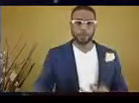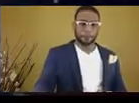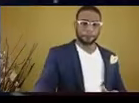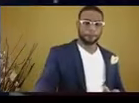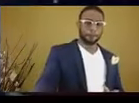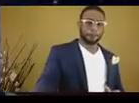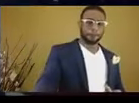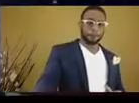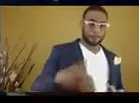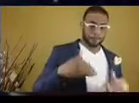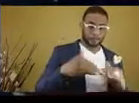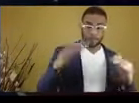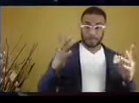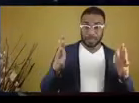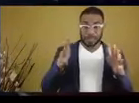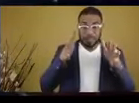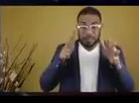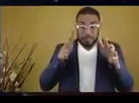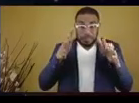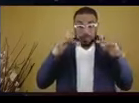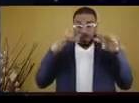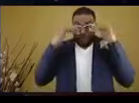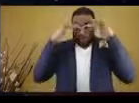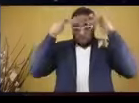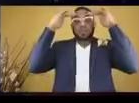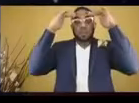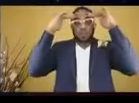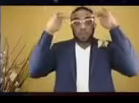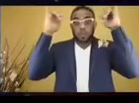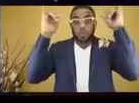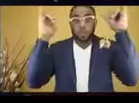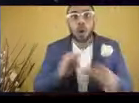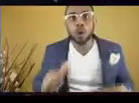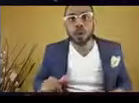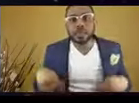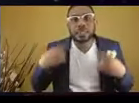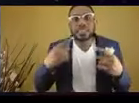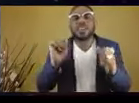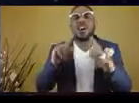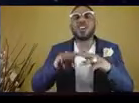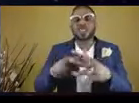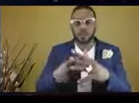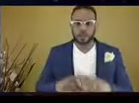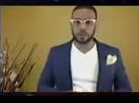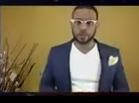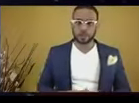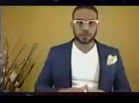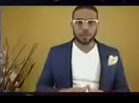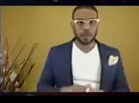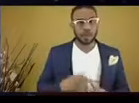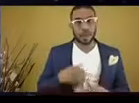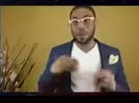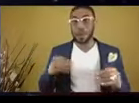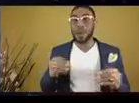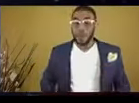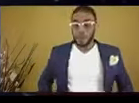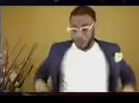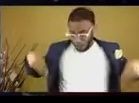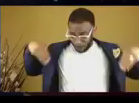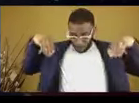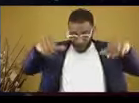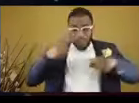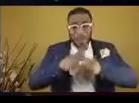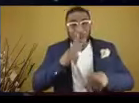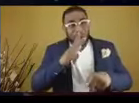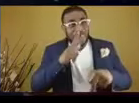level of anxiety is like through the roof now, since this all started. I'm paying more out of pocket to keep my mother